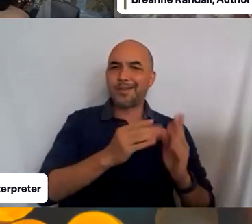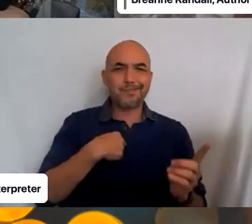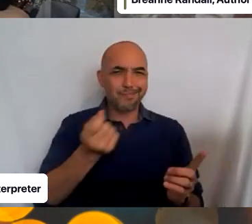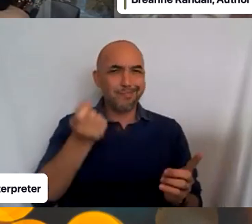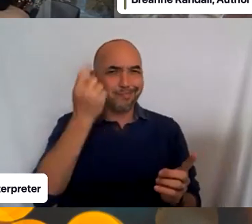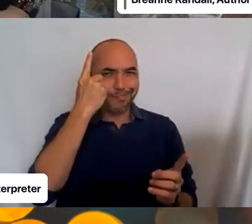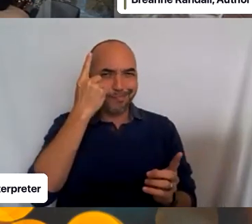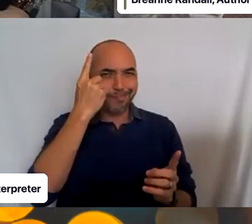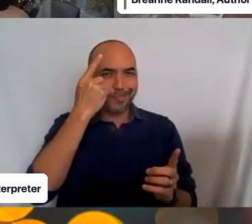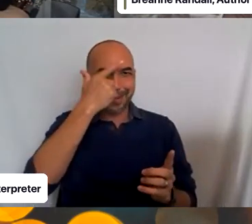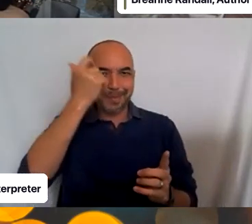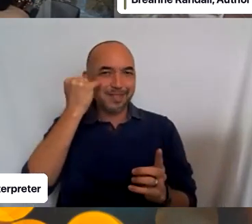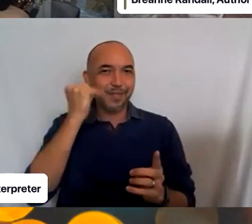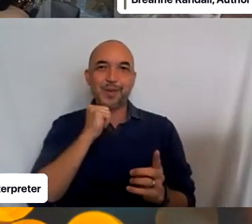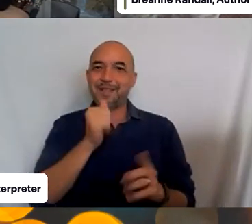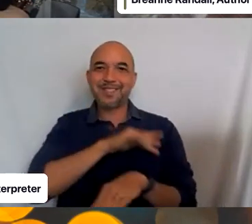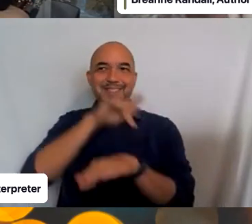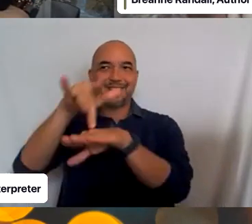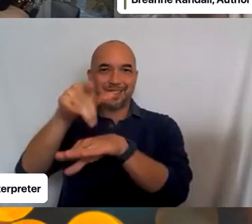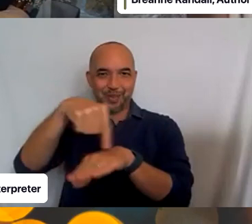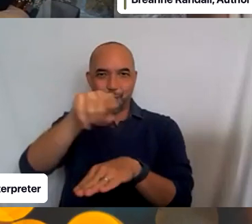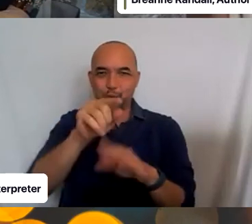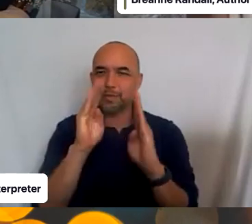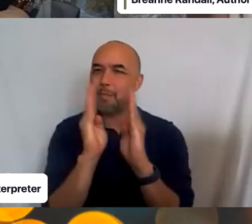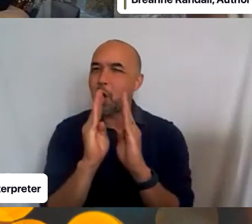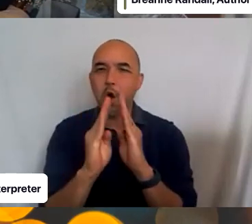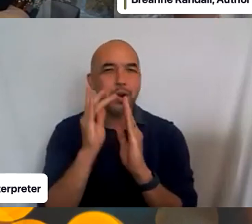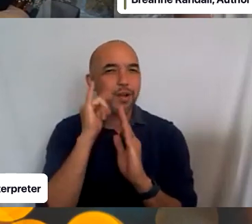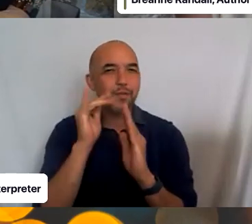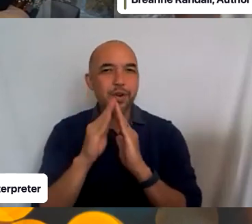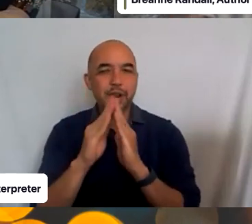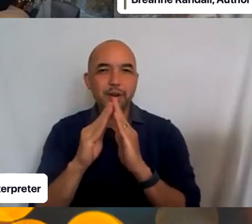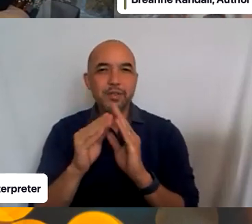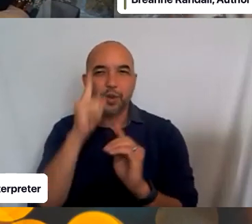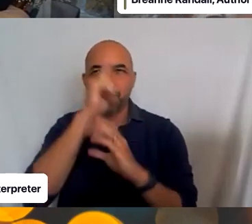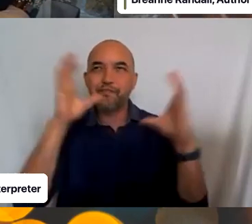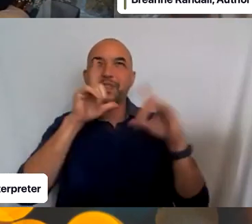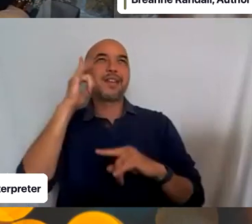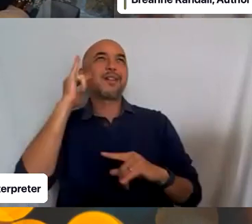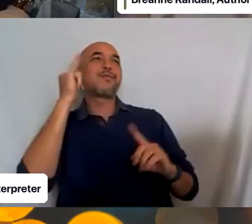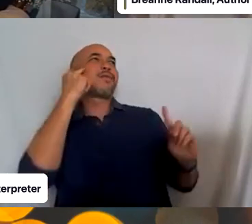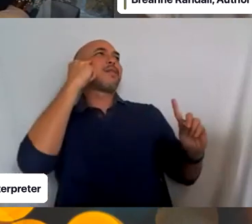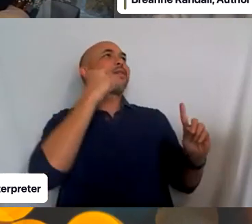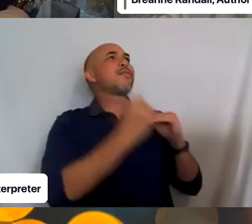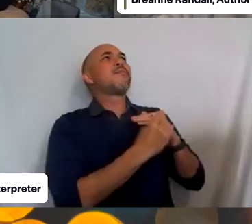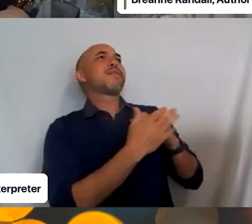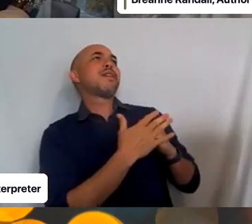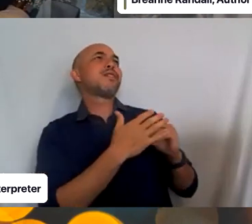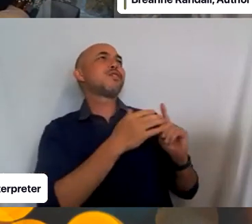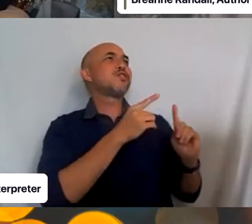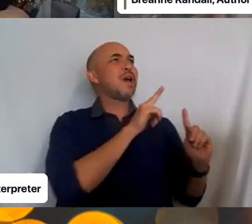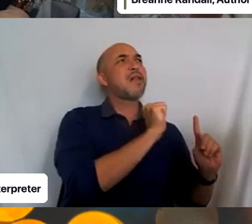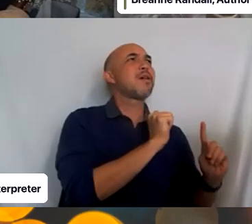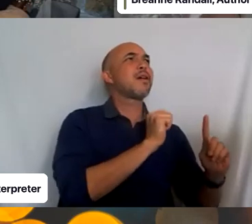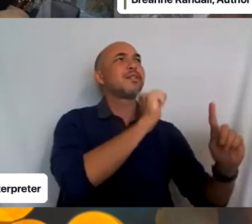little towns in California, you know, when you think of California, you think LA, the beach, or Right. San Francisco.